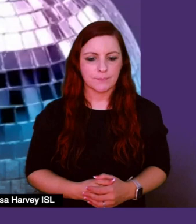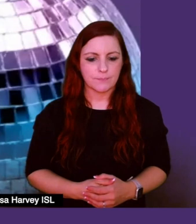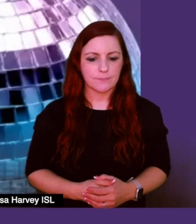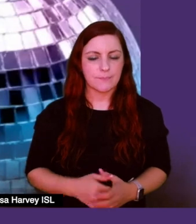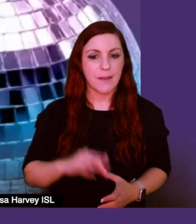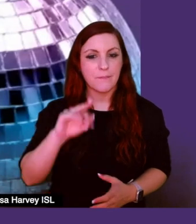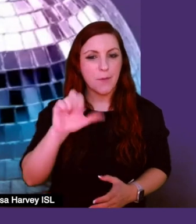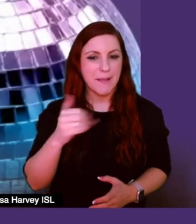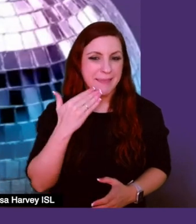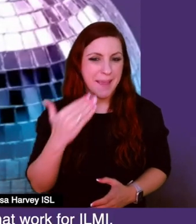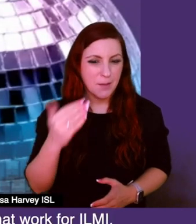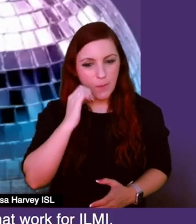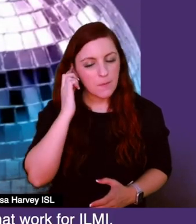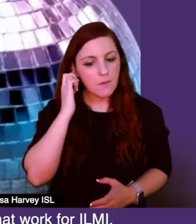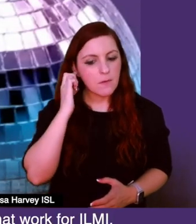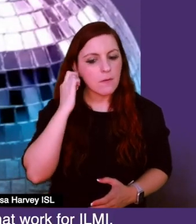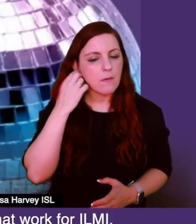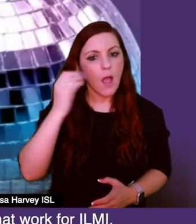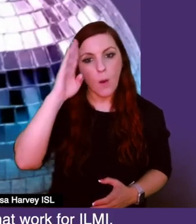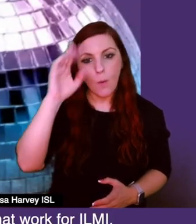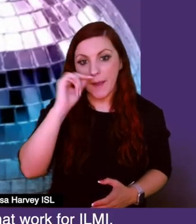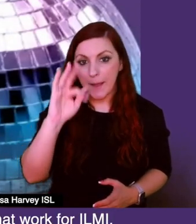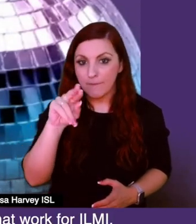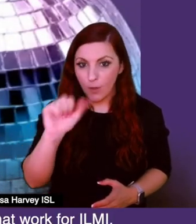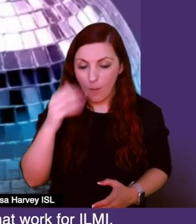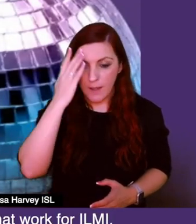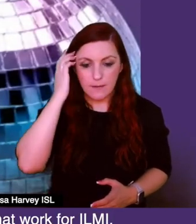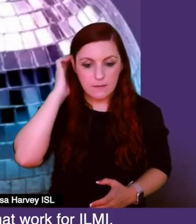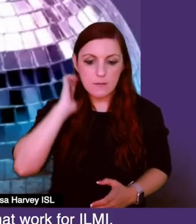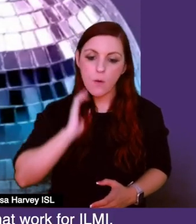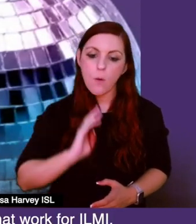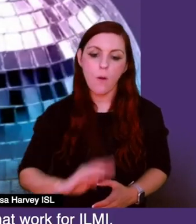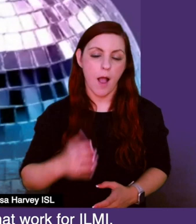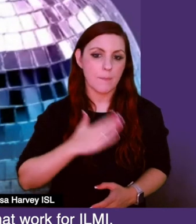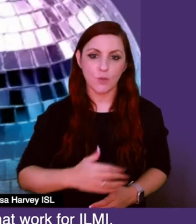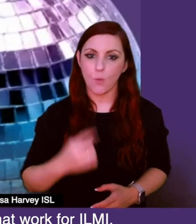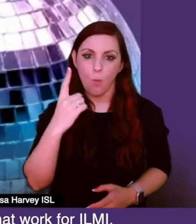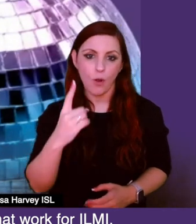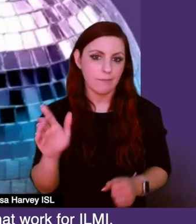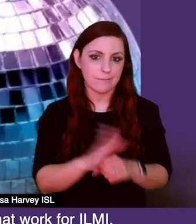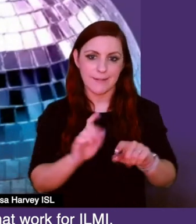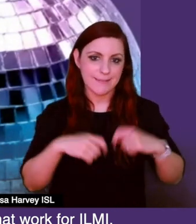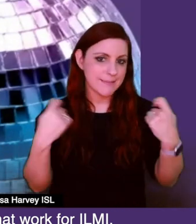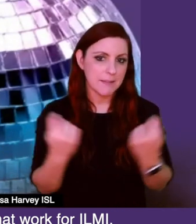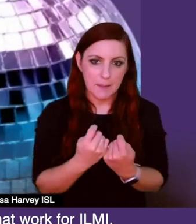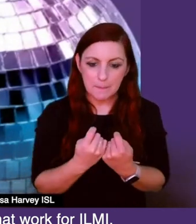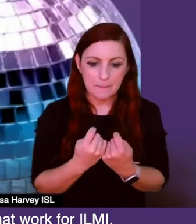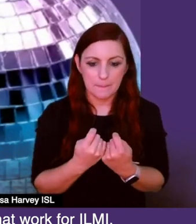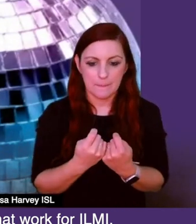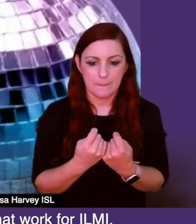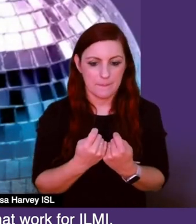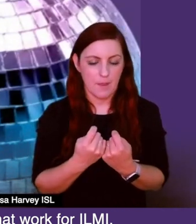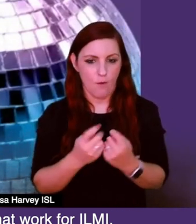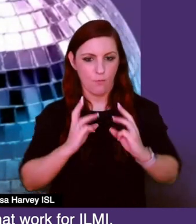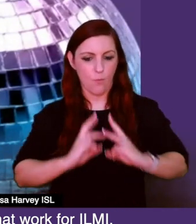Selena, and my name is Fiona, and I'm only one of a fabulous team